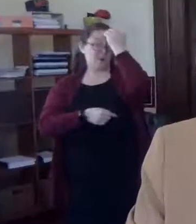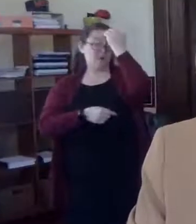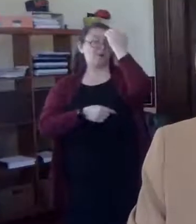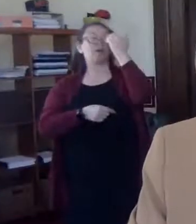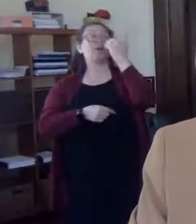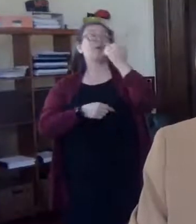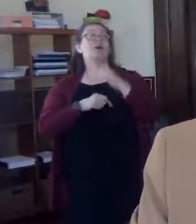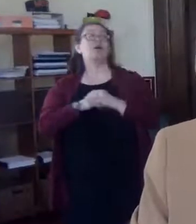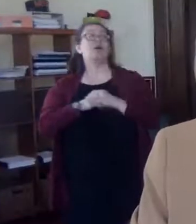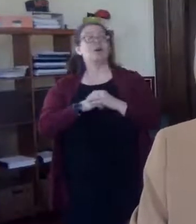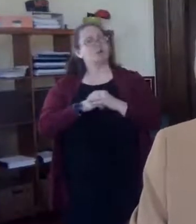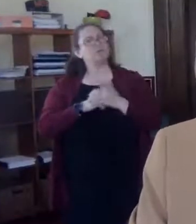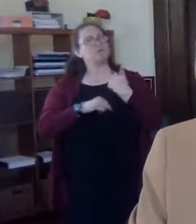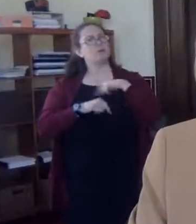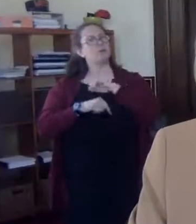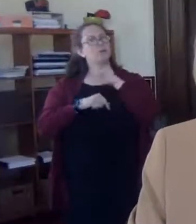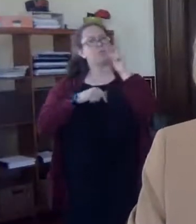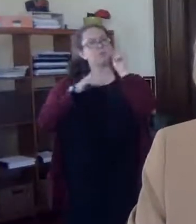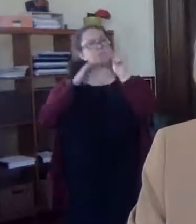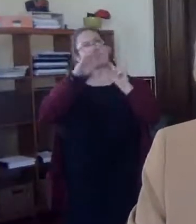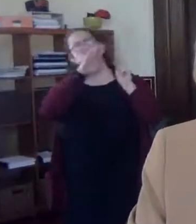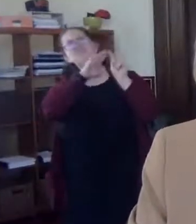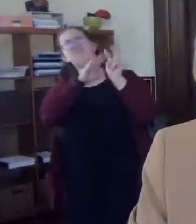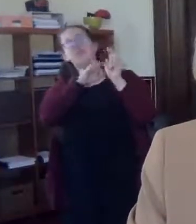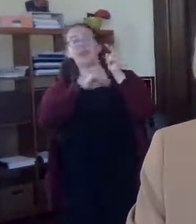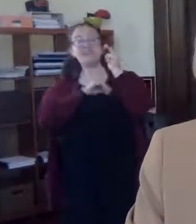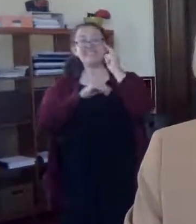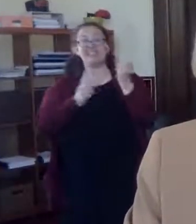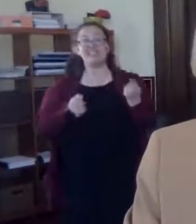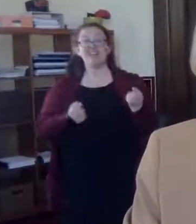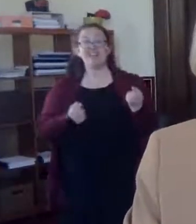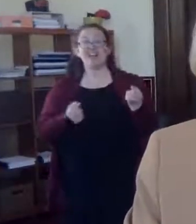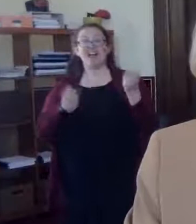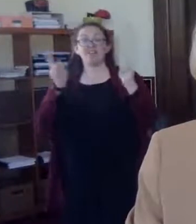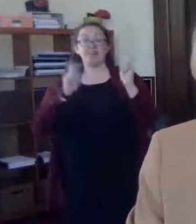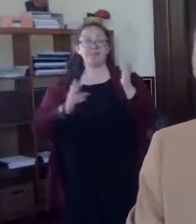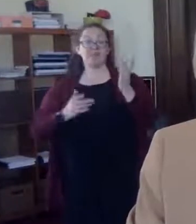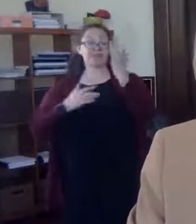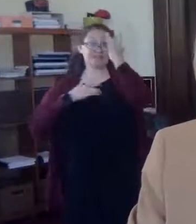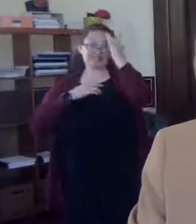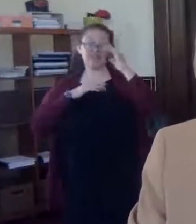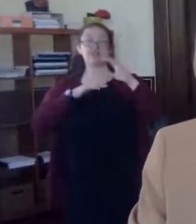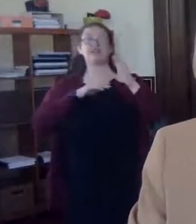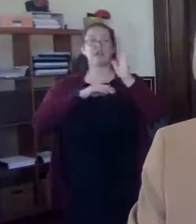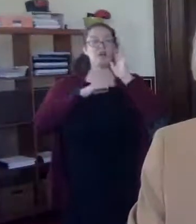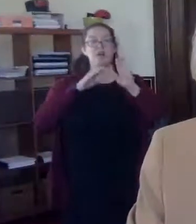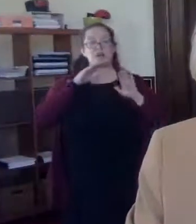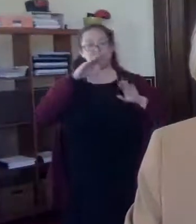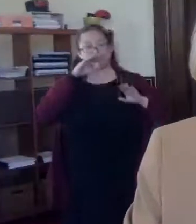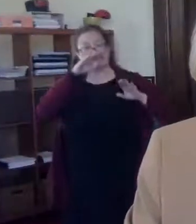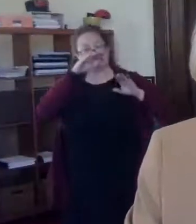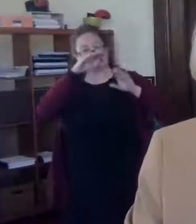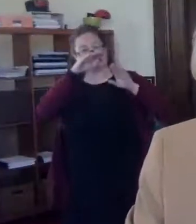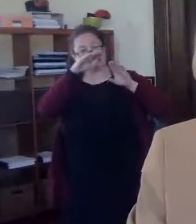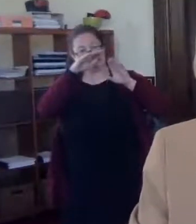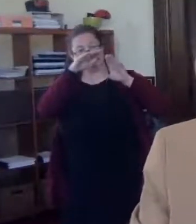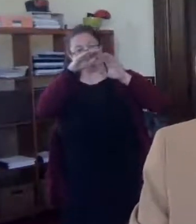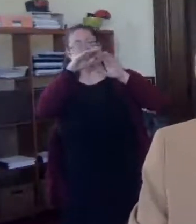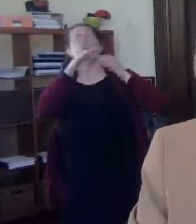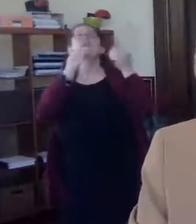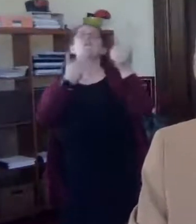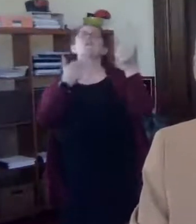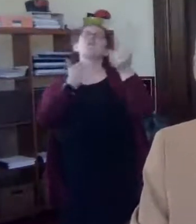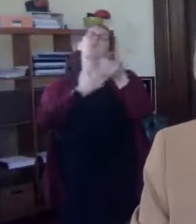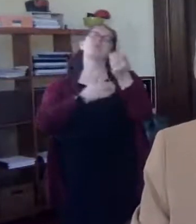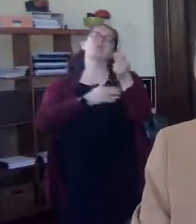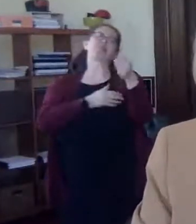are projected to peak in number of cases in this region this week, towards the end of the week. And once